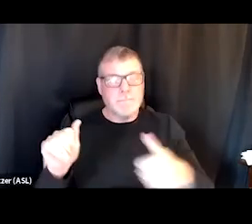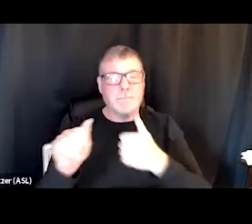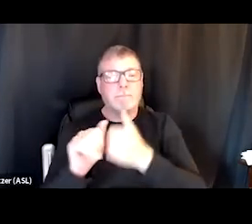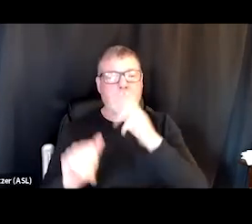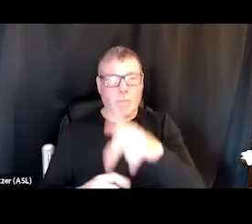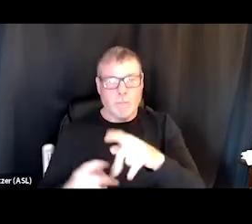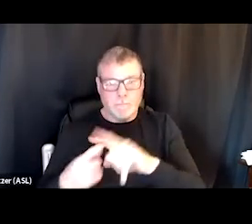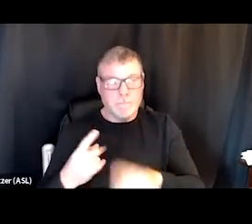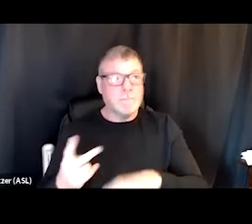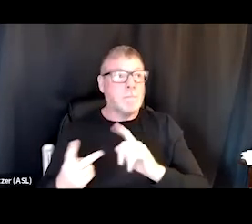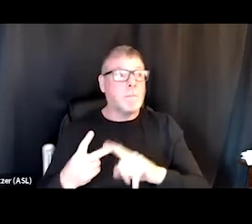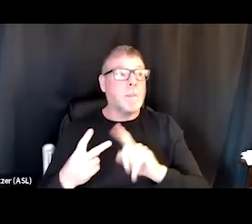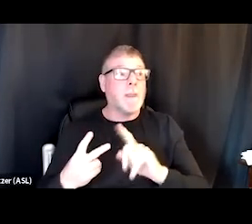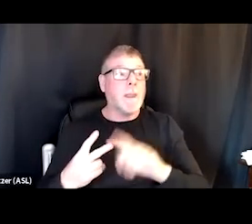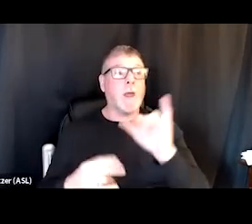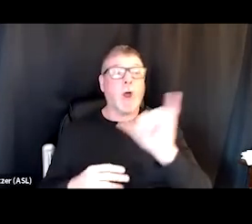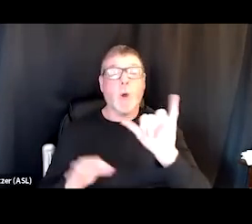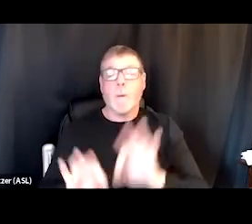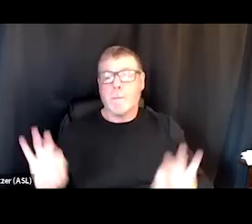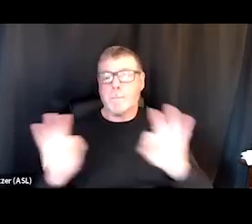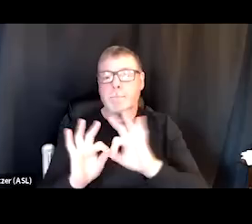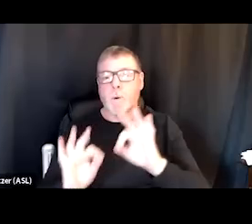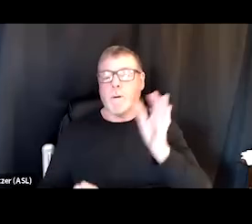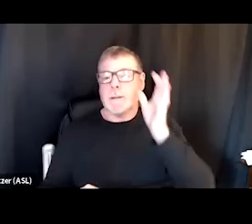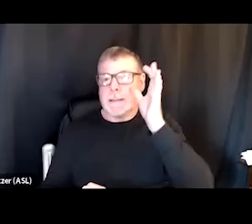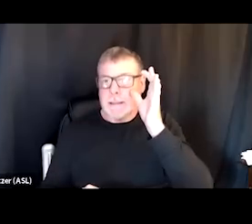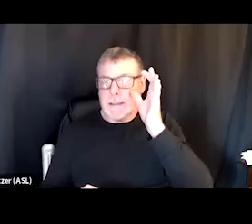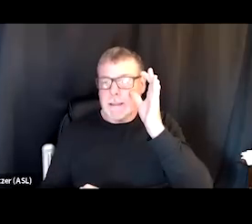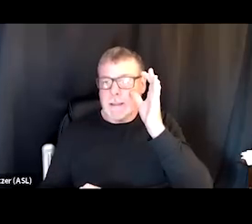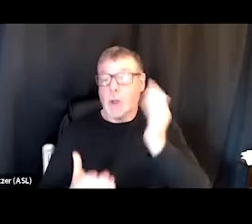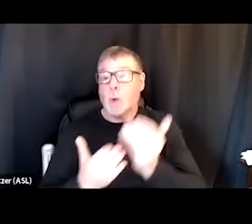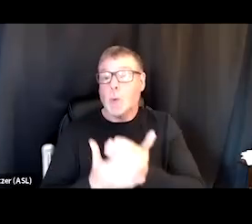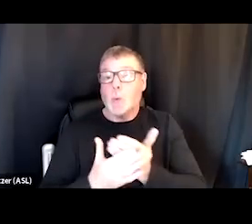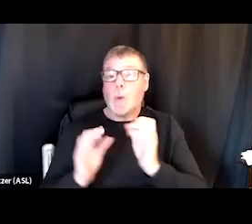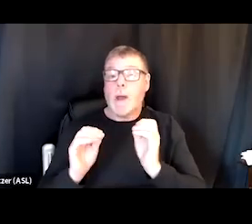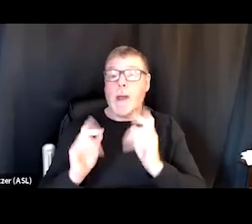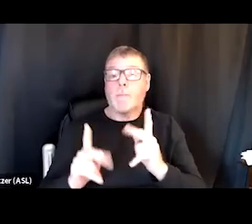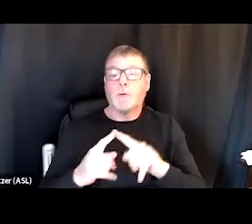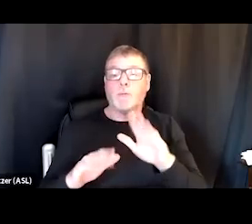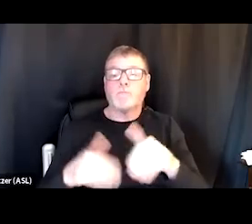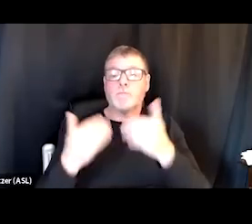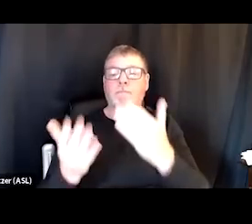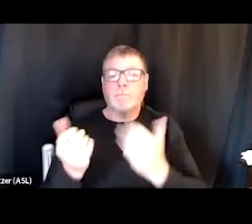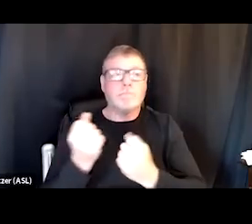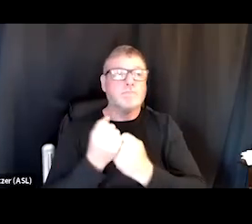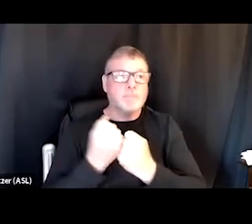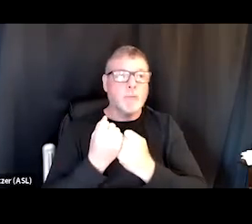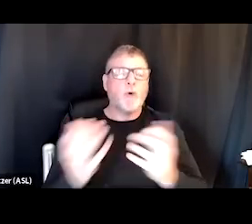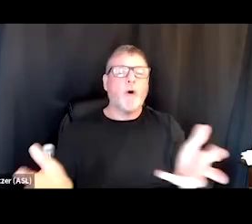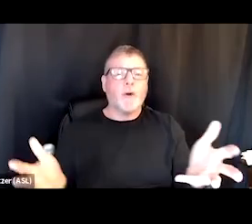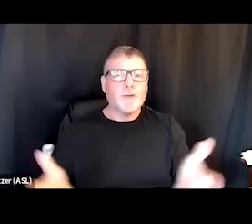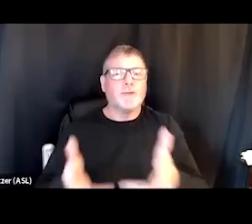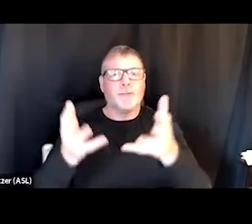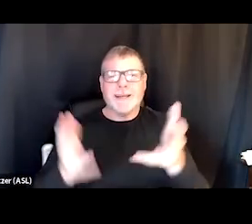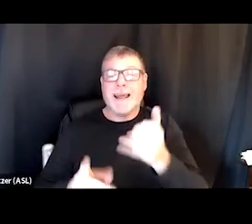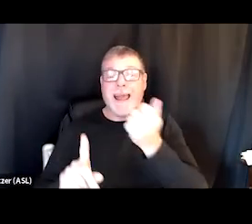Another thing is it's also important to listen for opportunities to provide support, encouragement, and